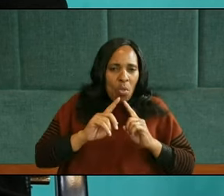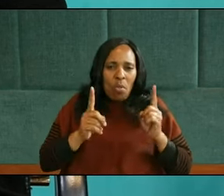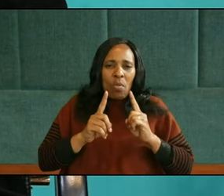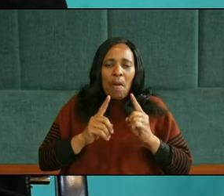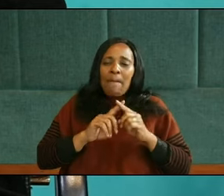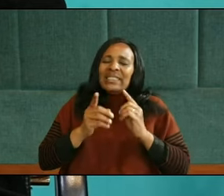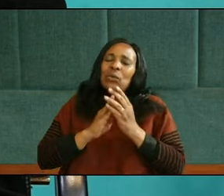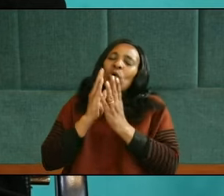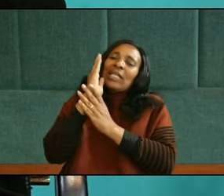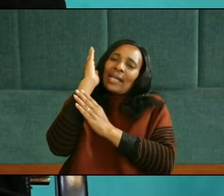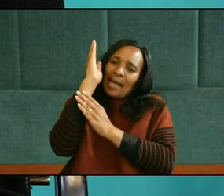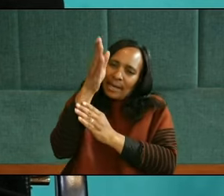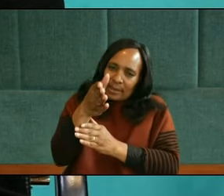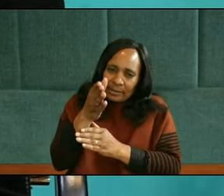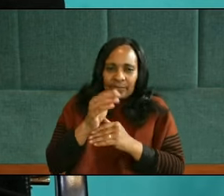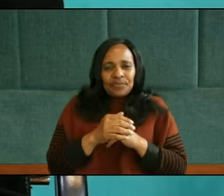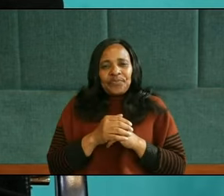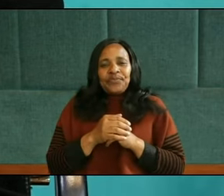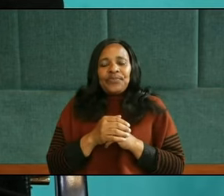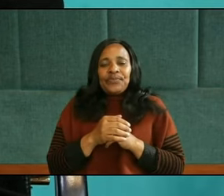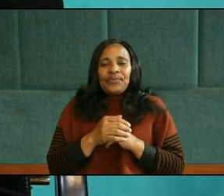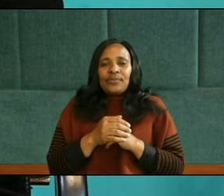direct,